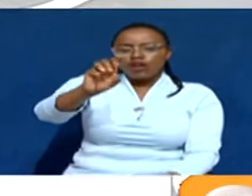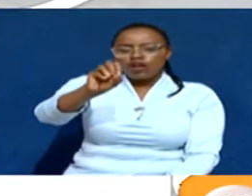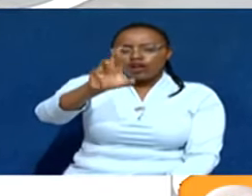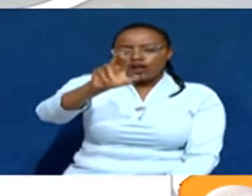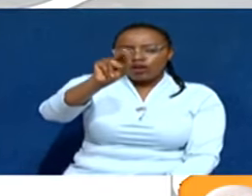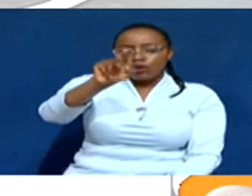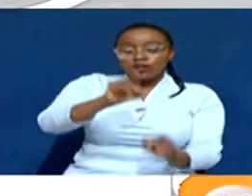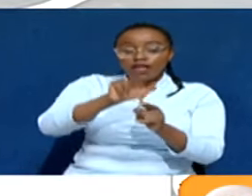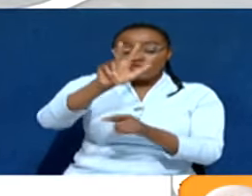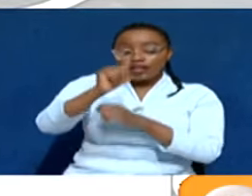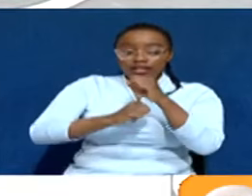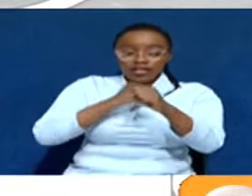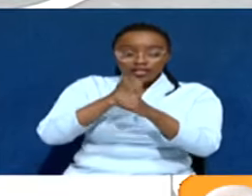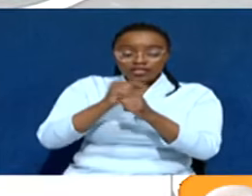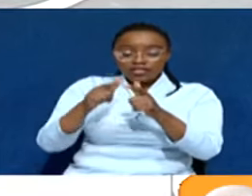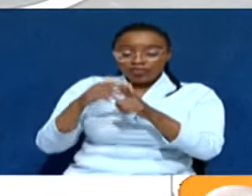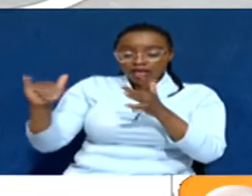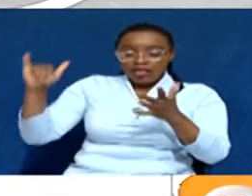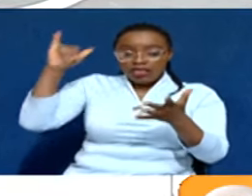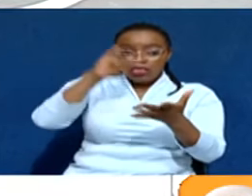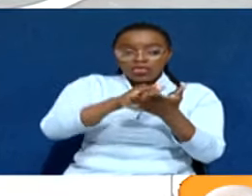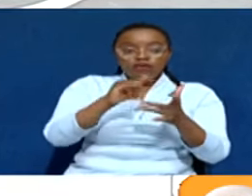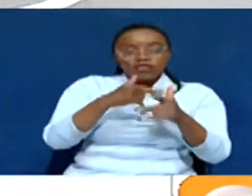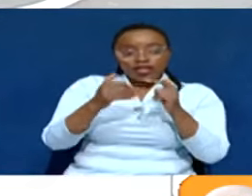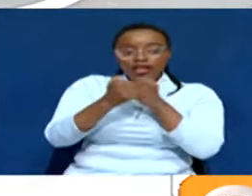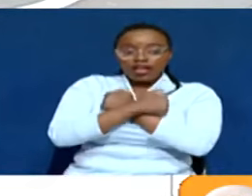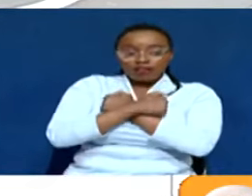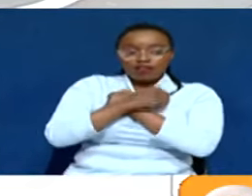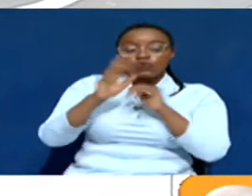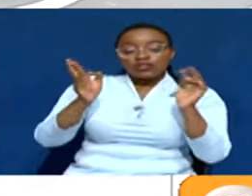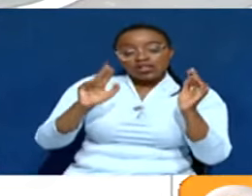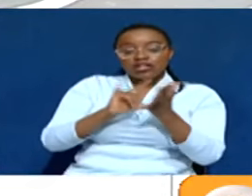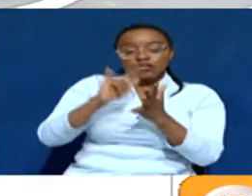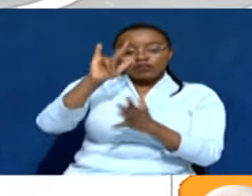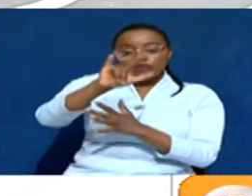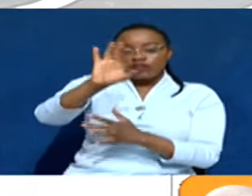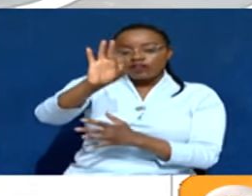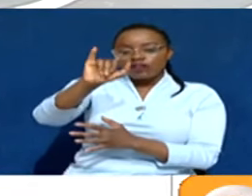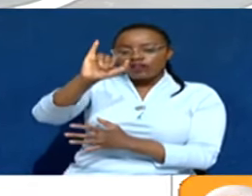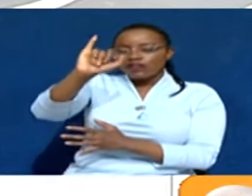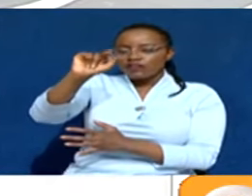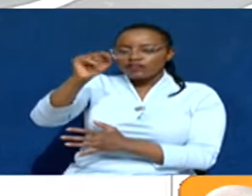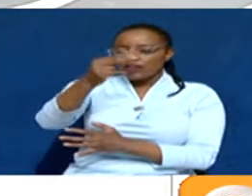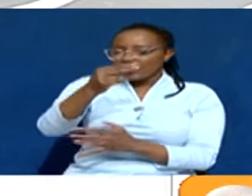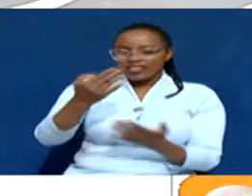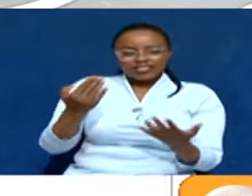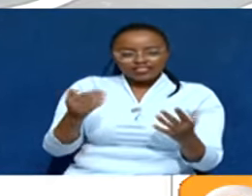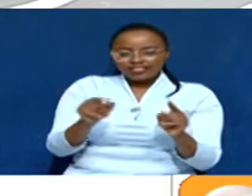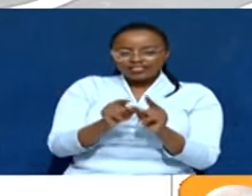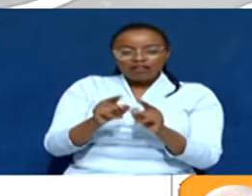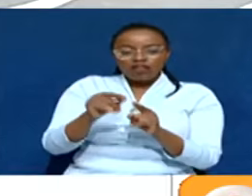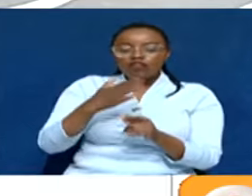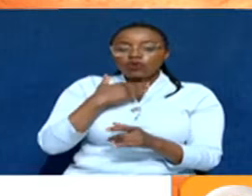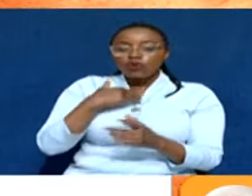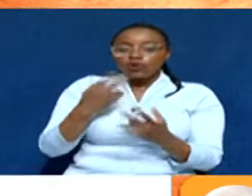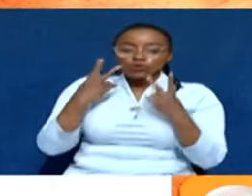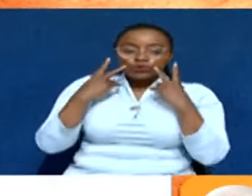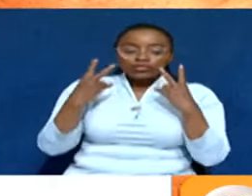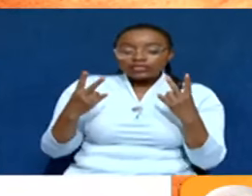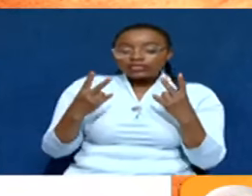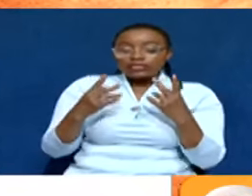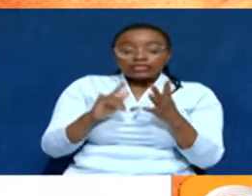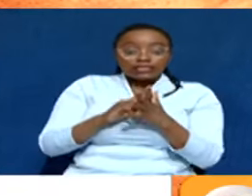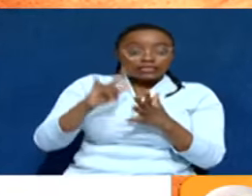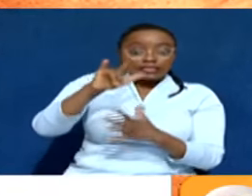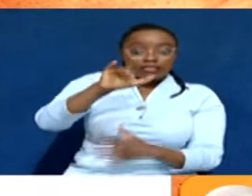there for 3 years, came back, and she loved it. She would go back. Faith Murunga, on the other hand, would never want to see Saudi